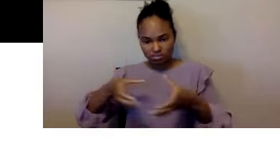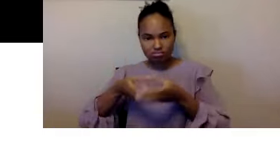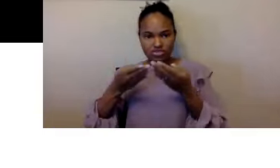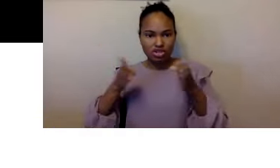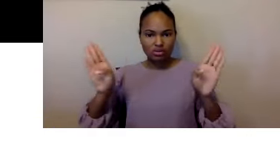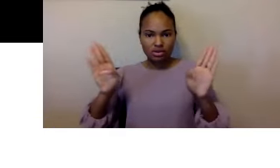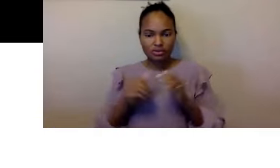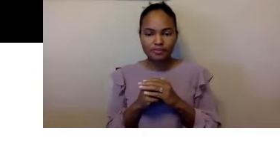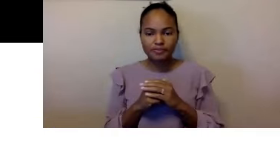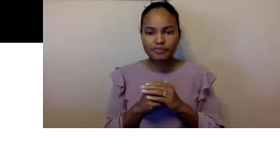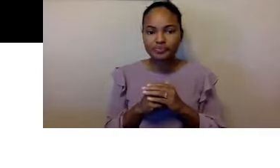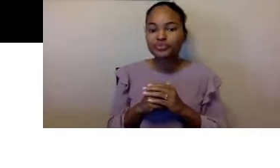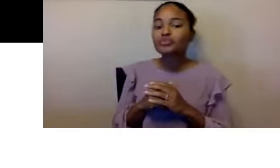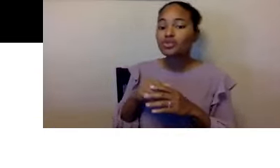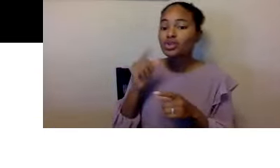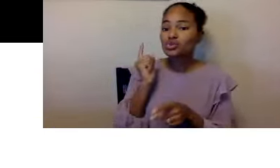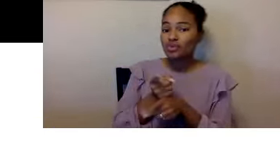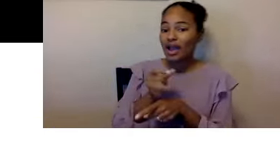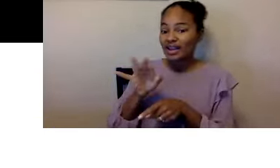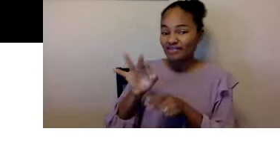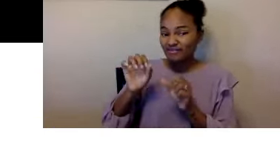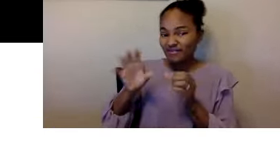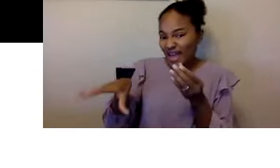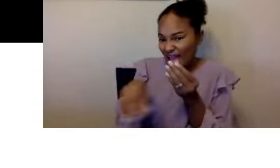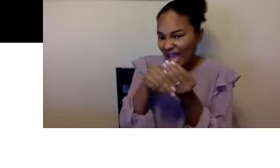Right. And if I could add a little bit more to that,